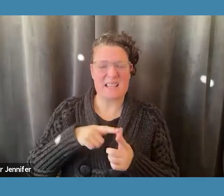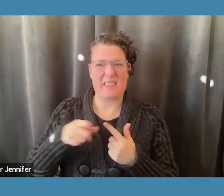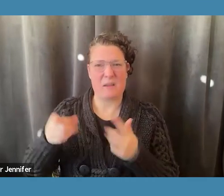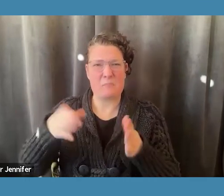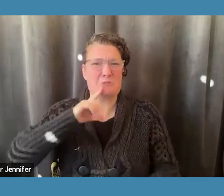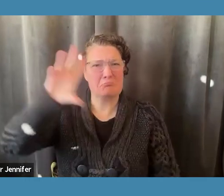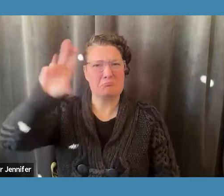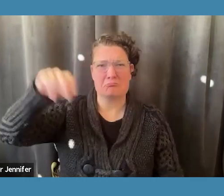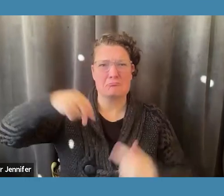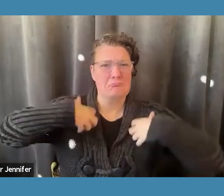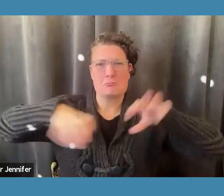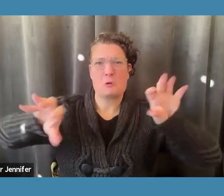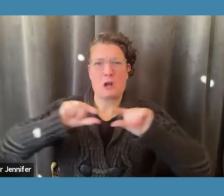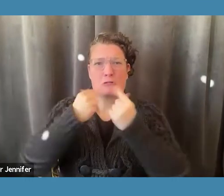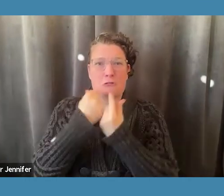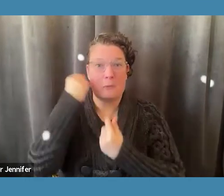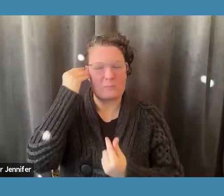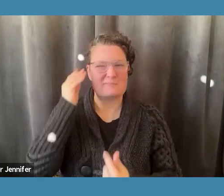for example.